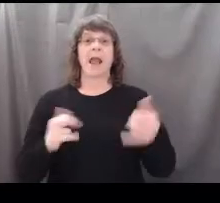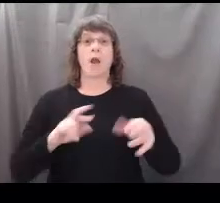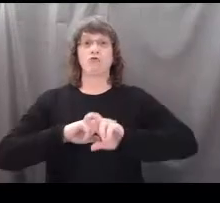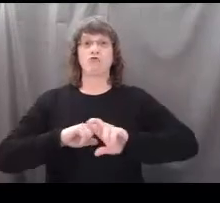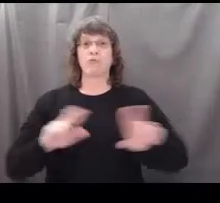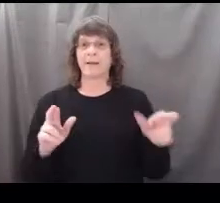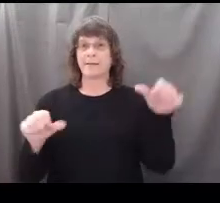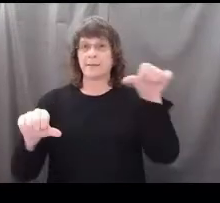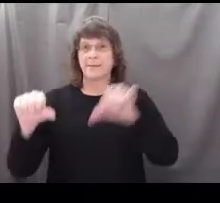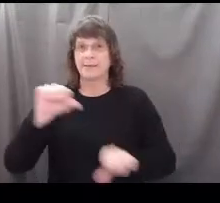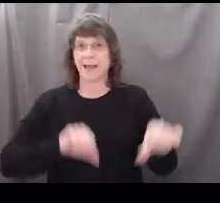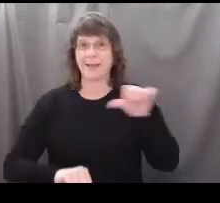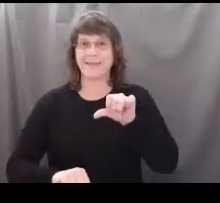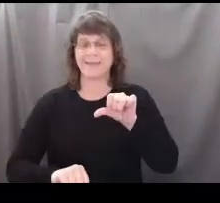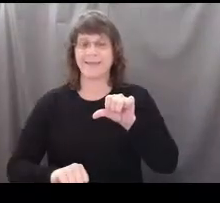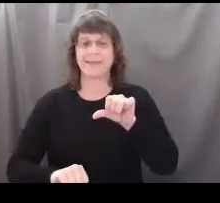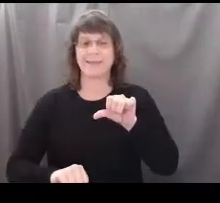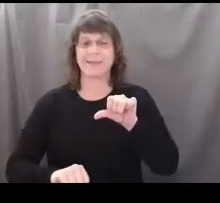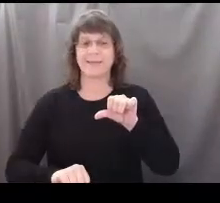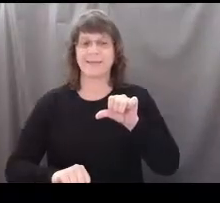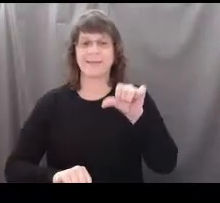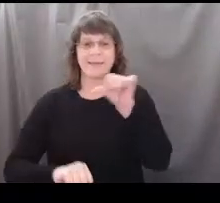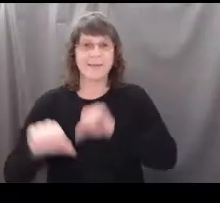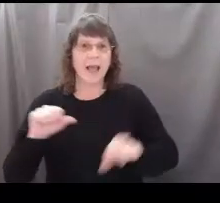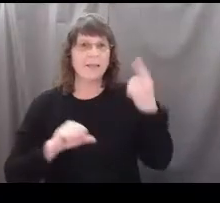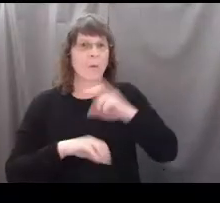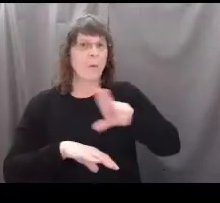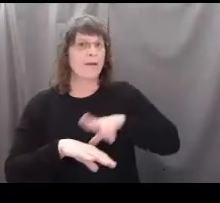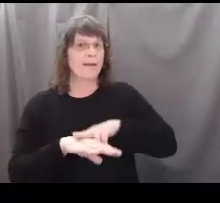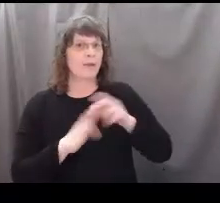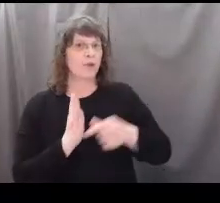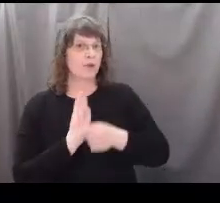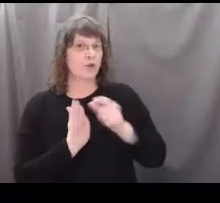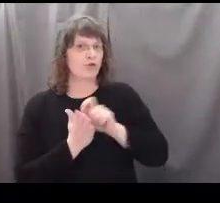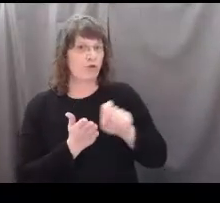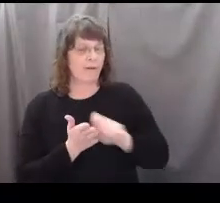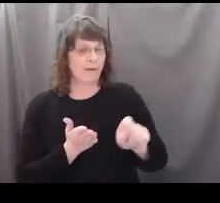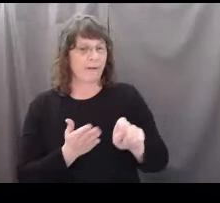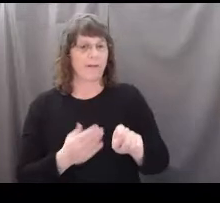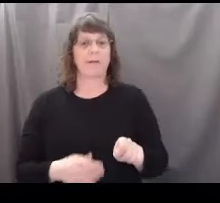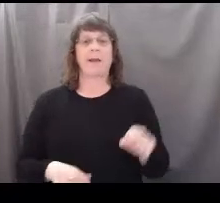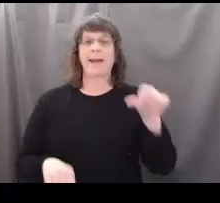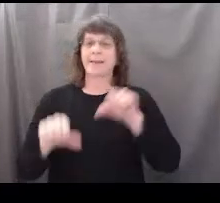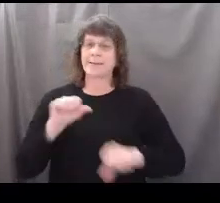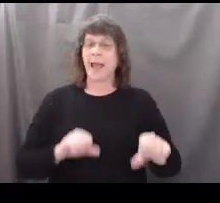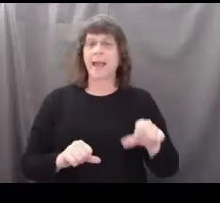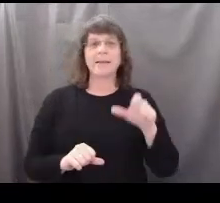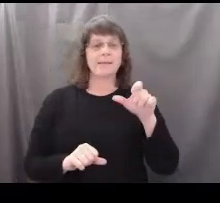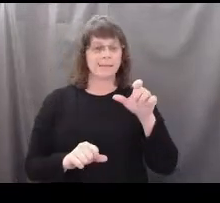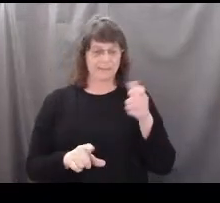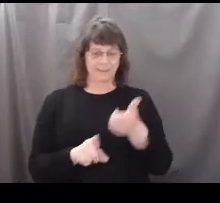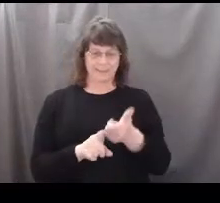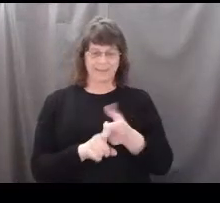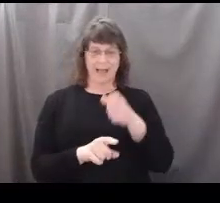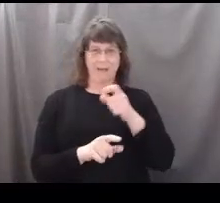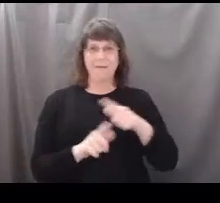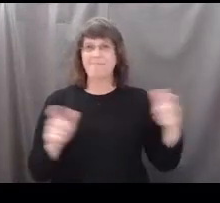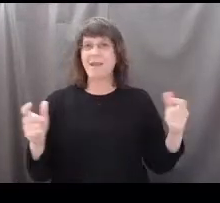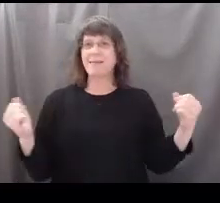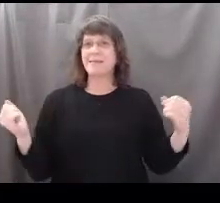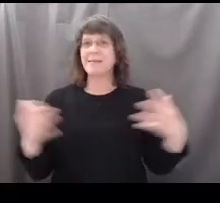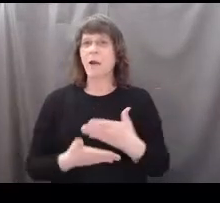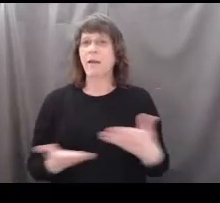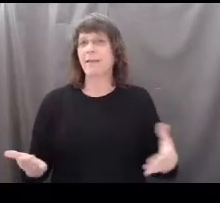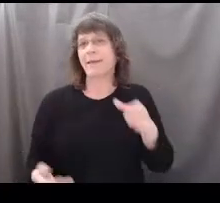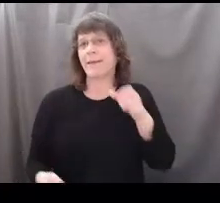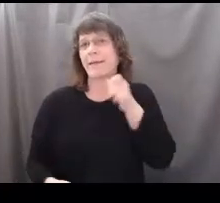into the science of the nature journal lesson. And science isn't some big scary